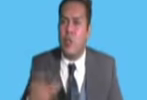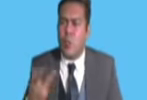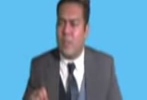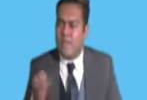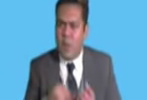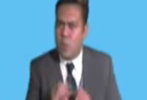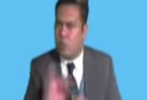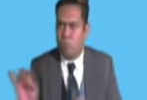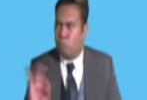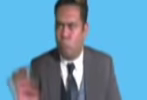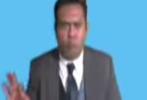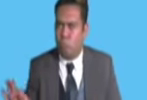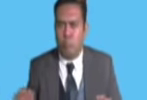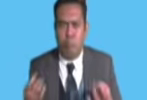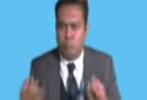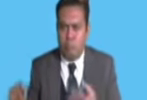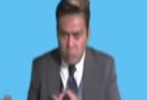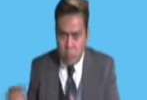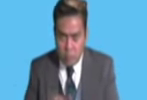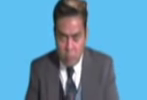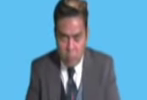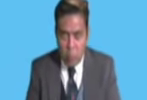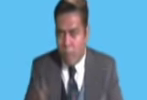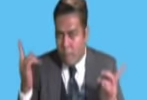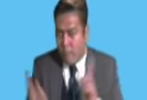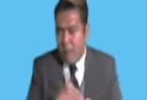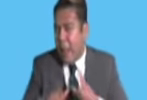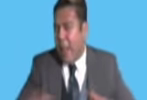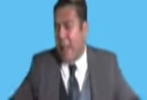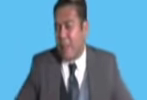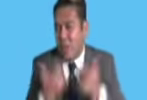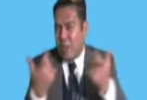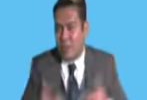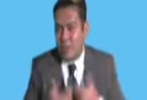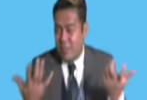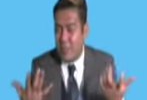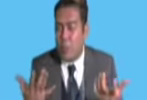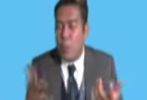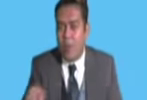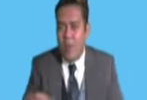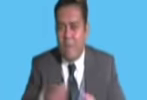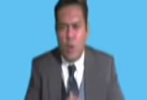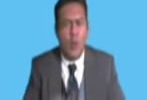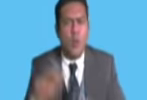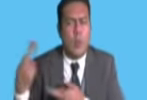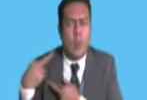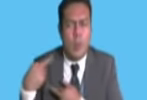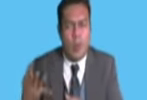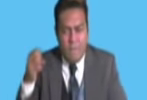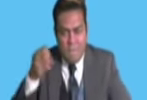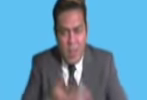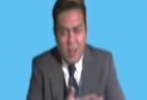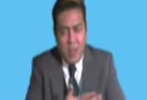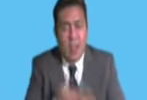ill prepared and faced a lot of challenges when they took on this huge responsibility, which also adversely